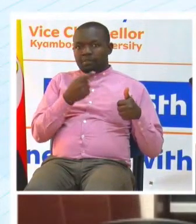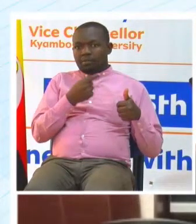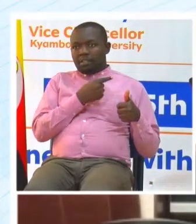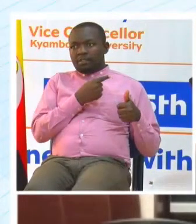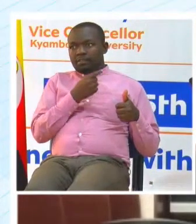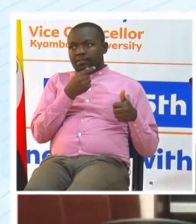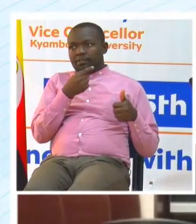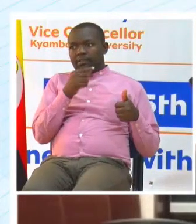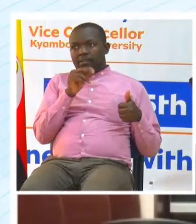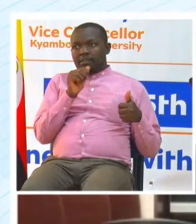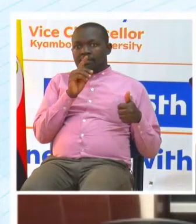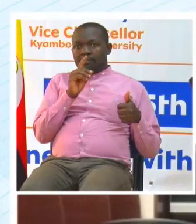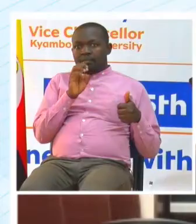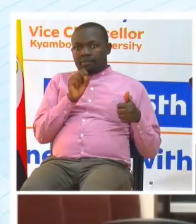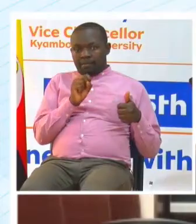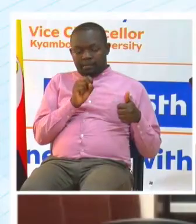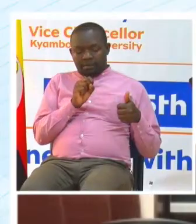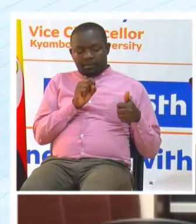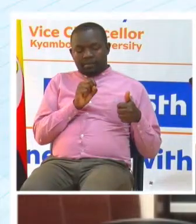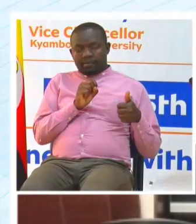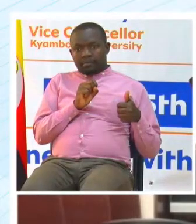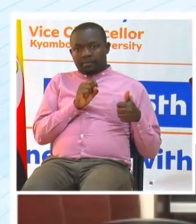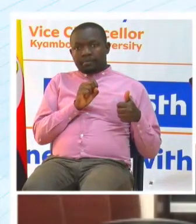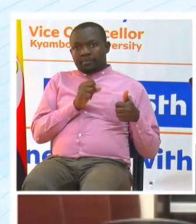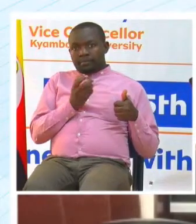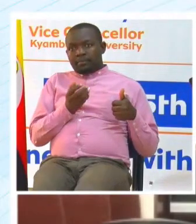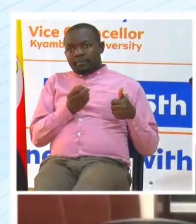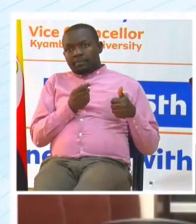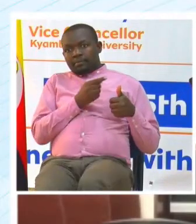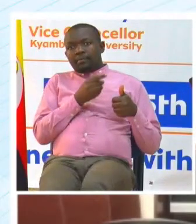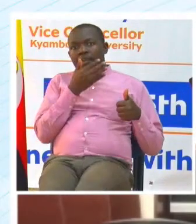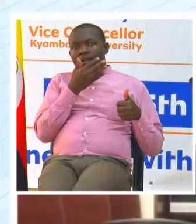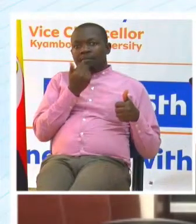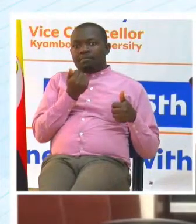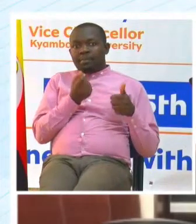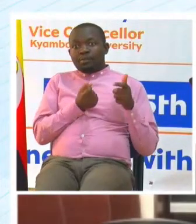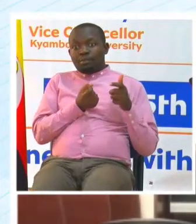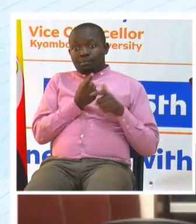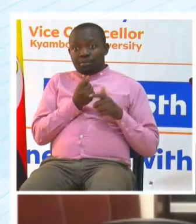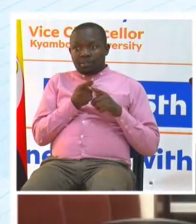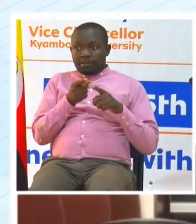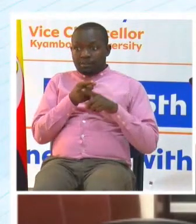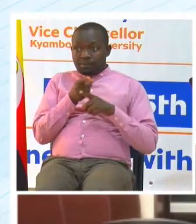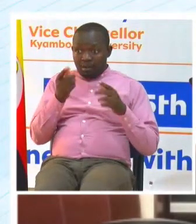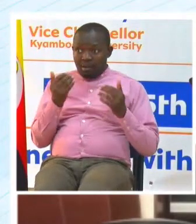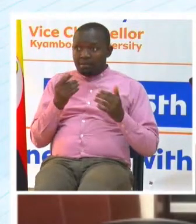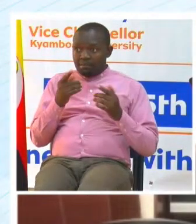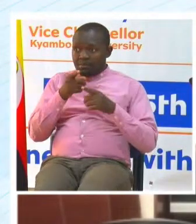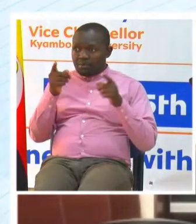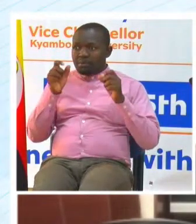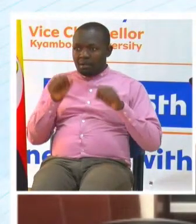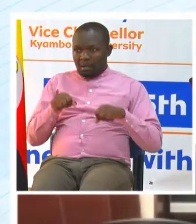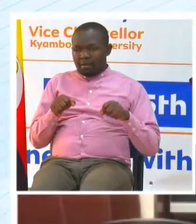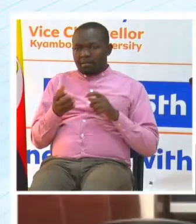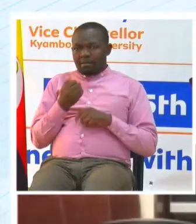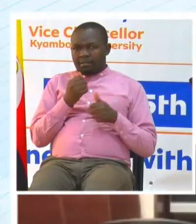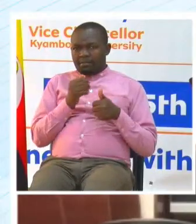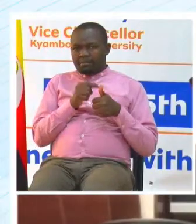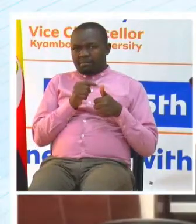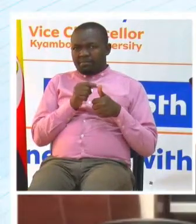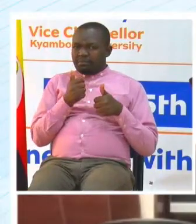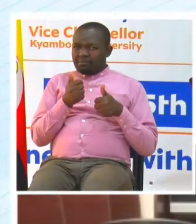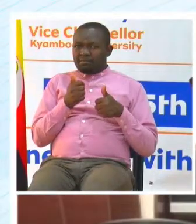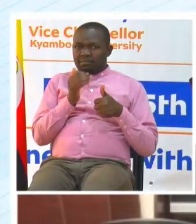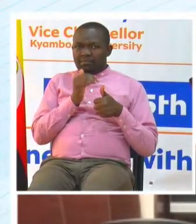You're all still in school. I think this is the best opportunity for you to get those good grades. You can still get the good grades. Even though you're in your